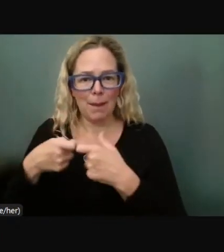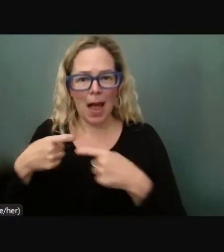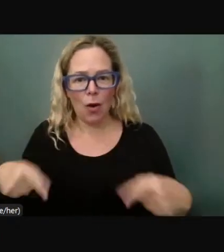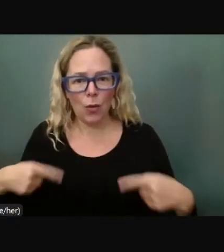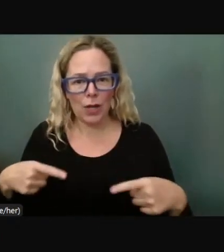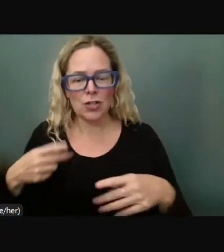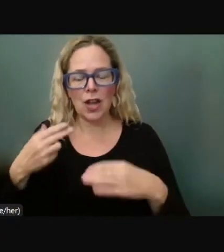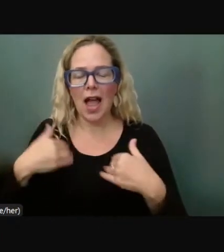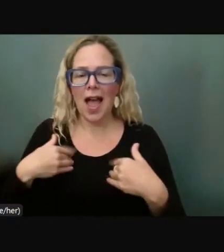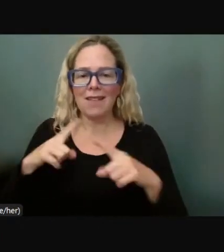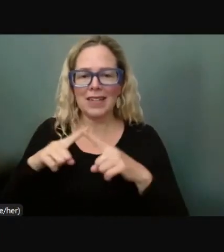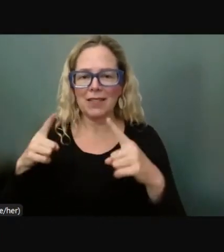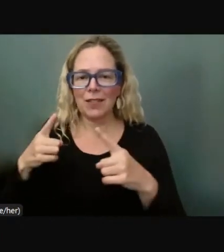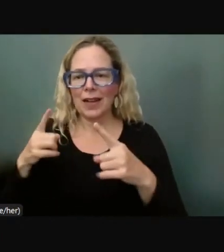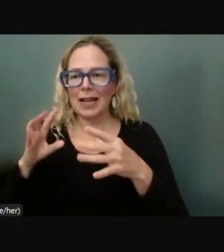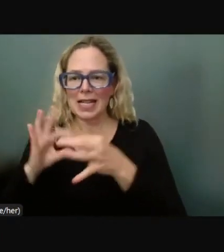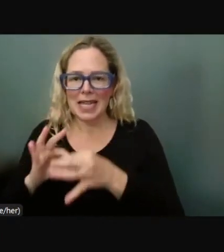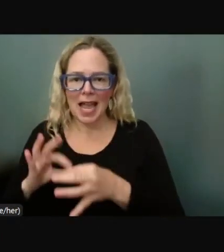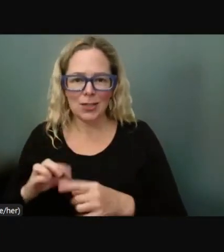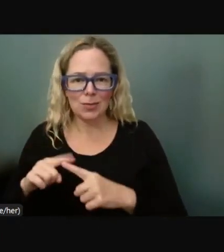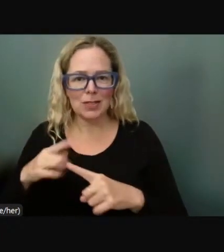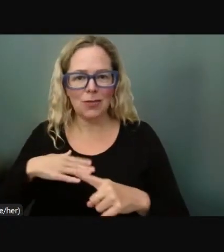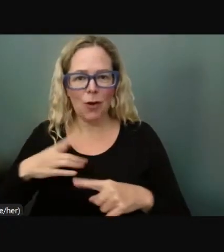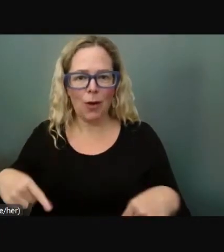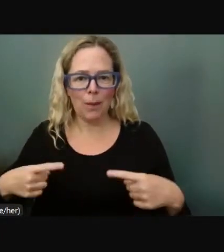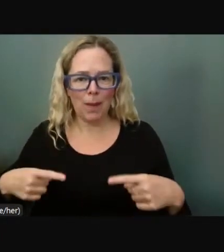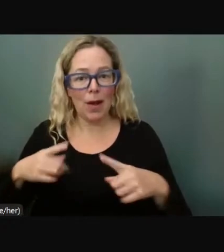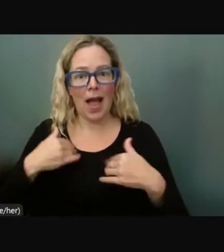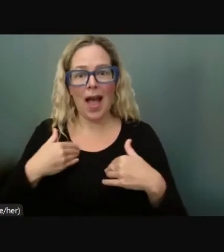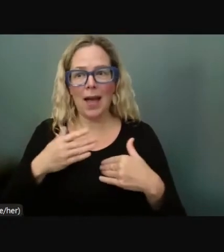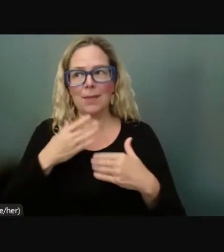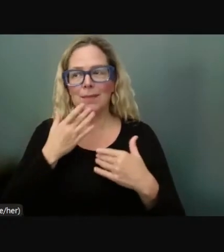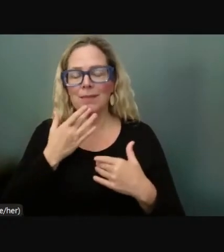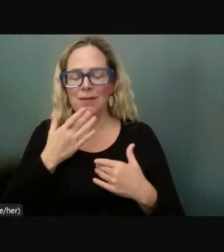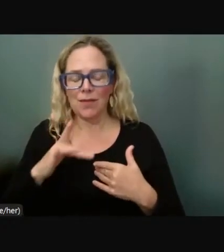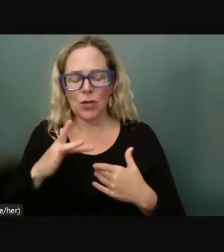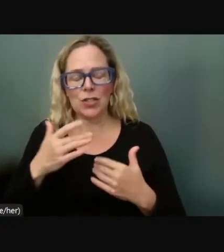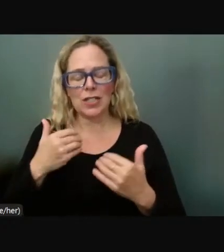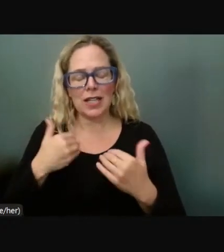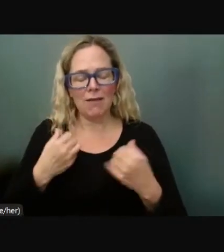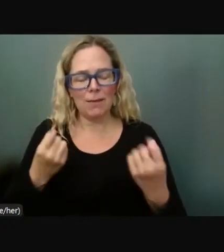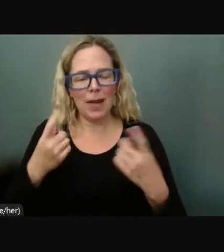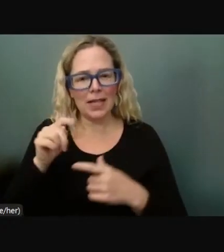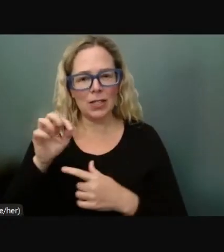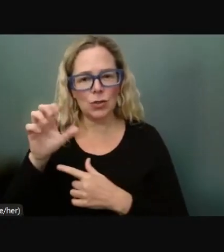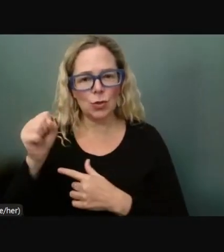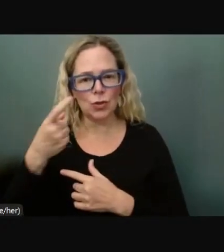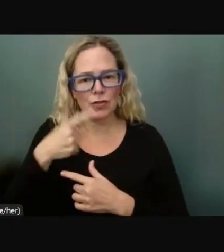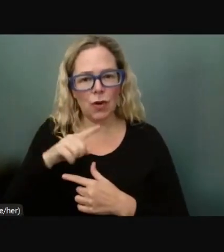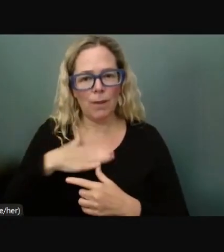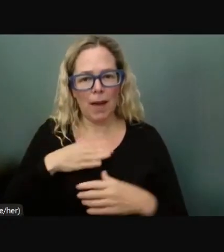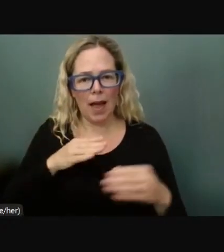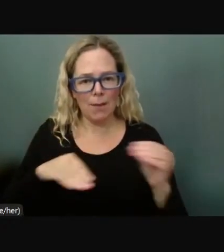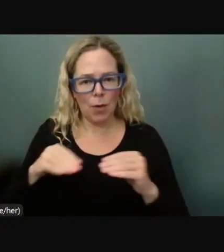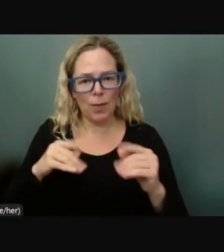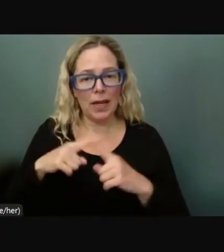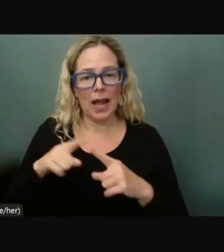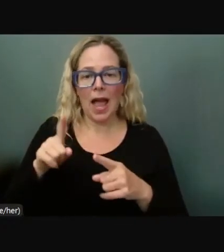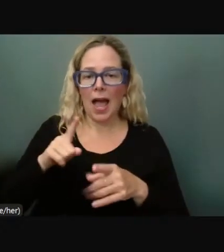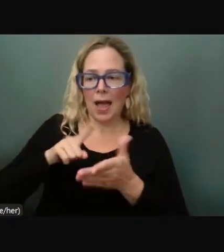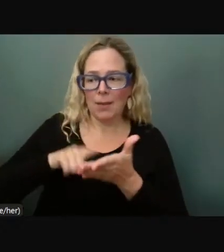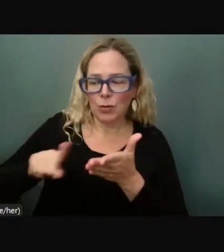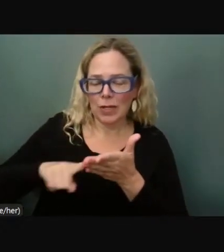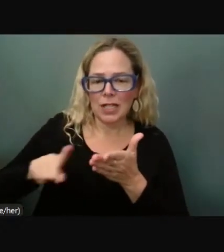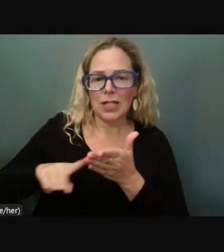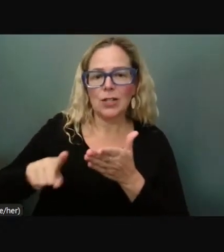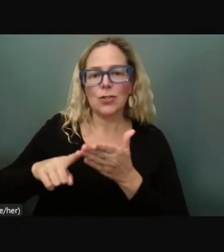attachment to my wheelchair. I'm fortunate to have different tools for mobility. I'm an associate professor, a researcher, and a psychologist. And a couple